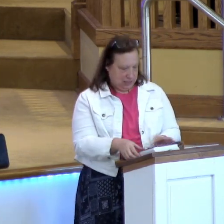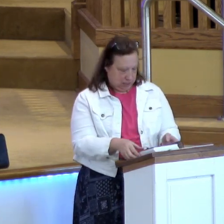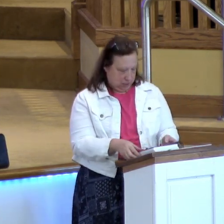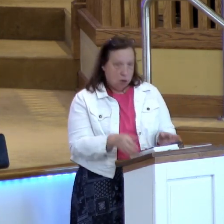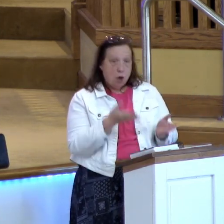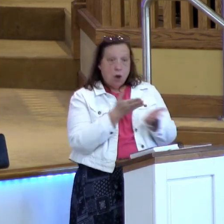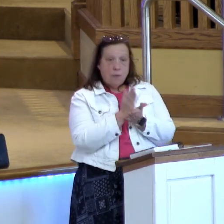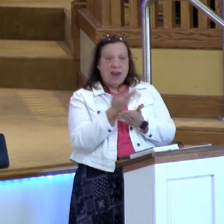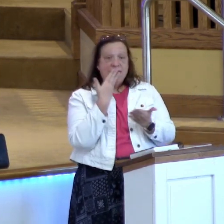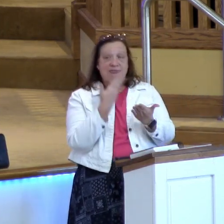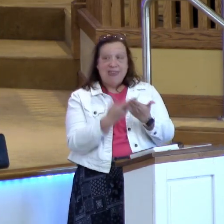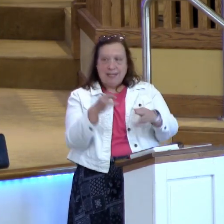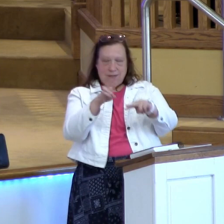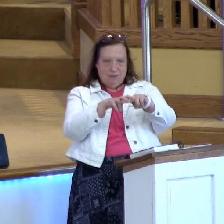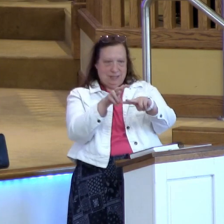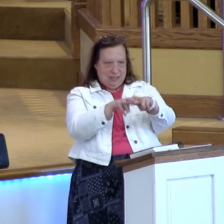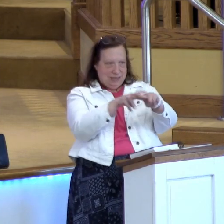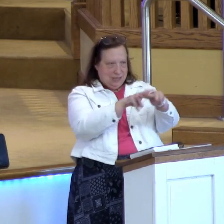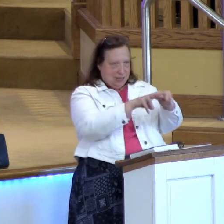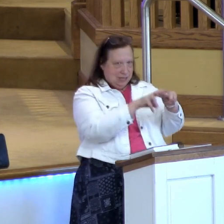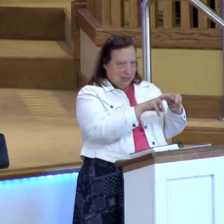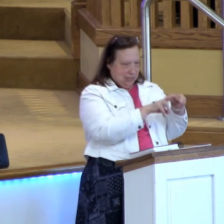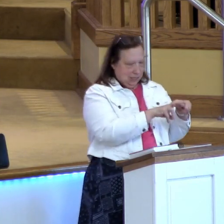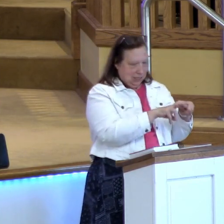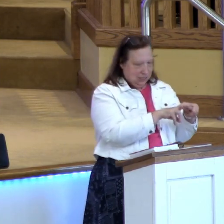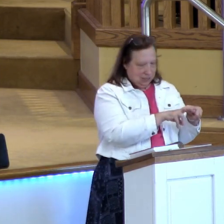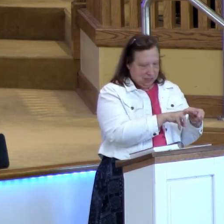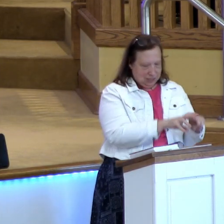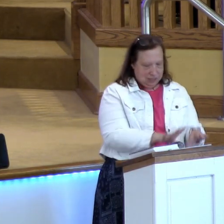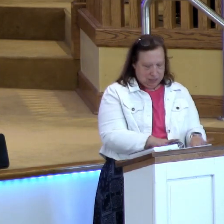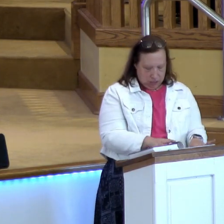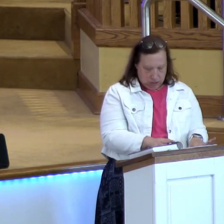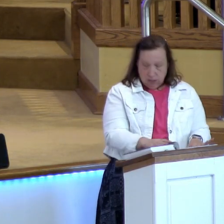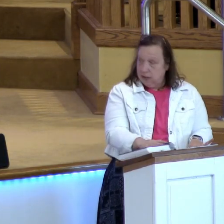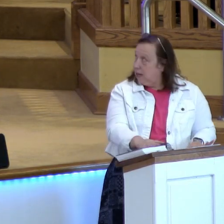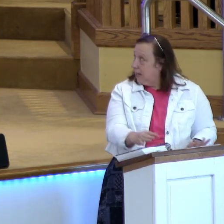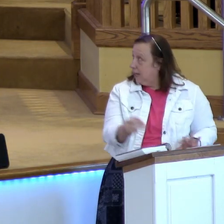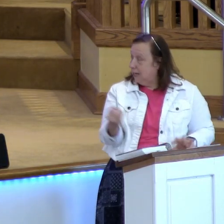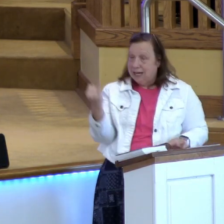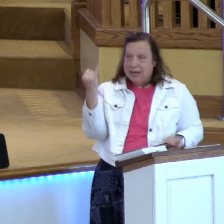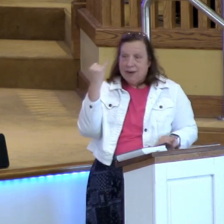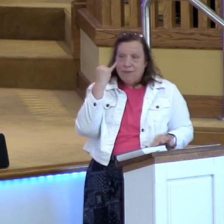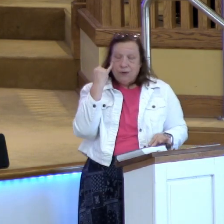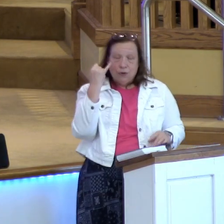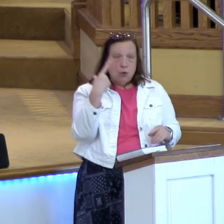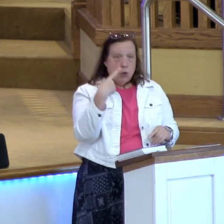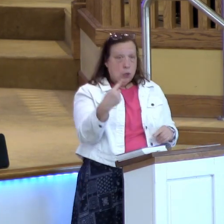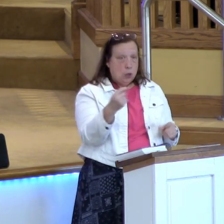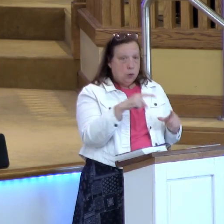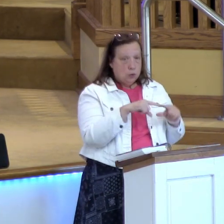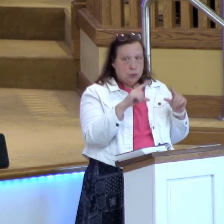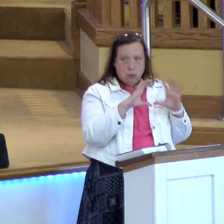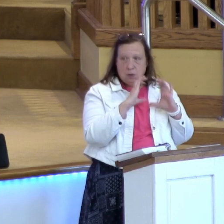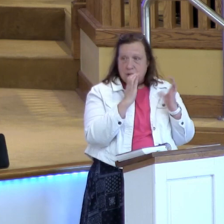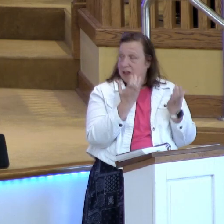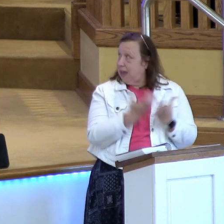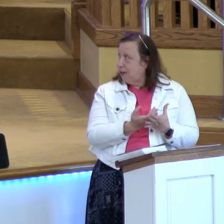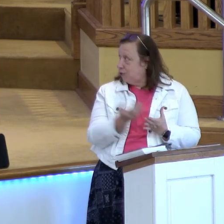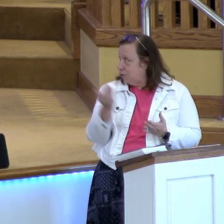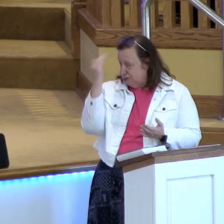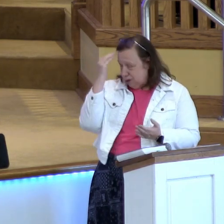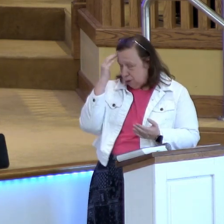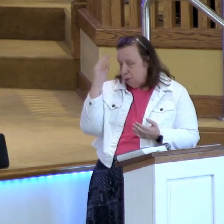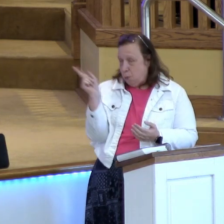All right, you may be seated this evening. And of course, if you are going to class, I think everybody pretty much knows where they're